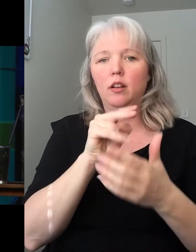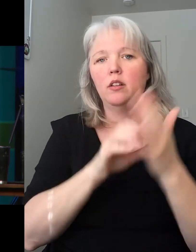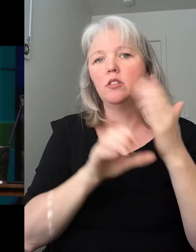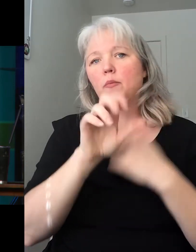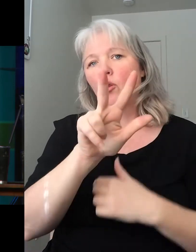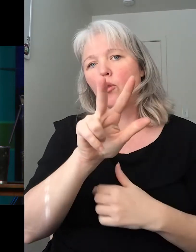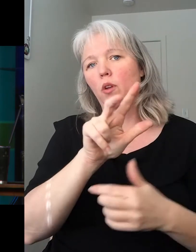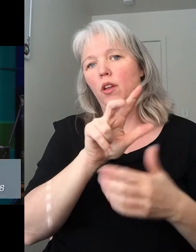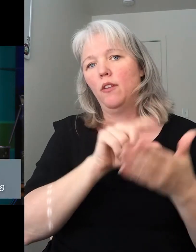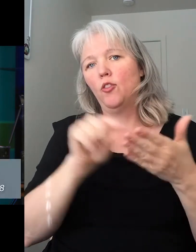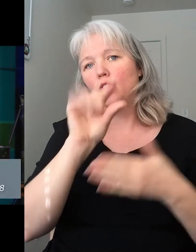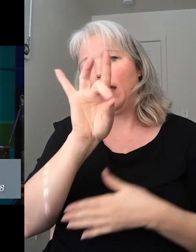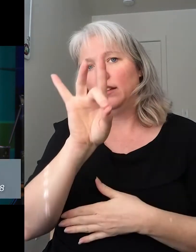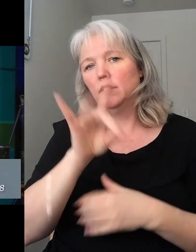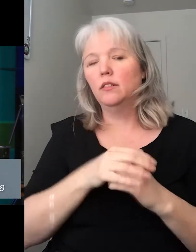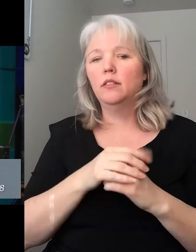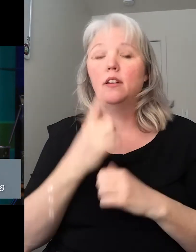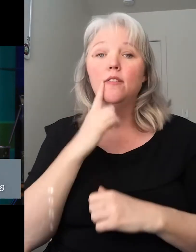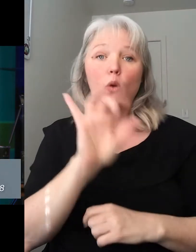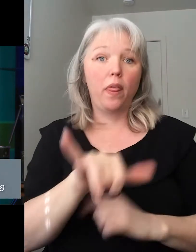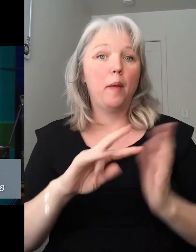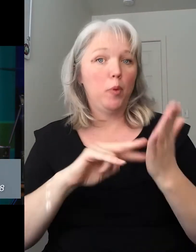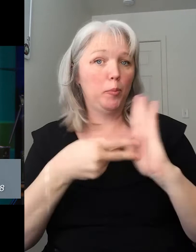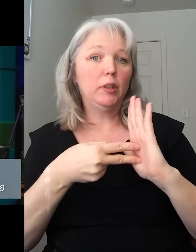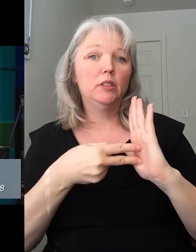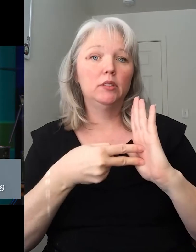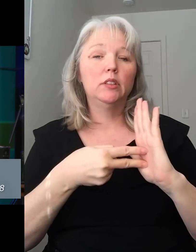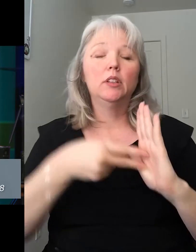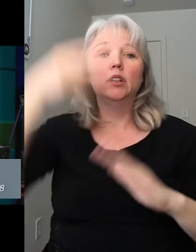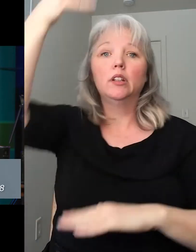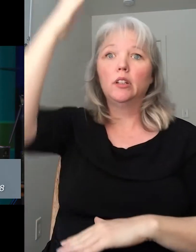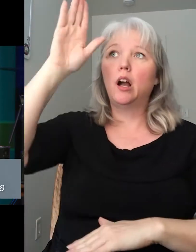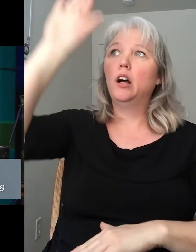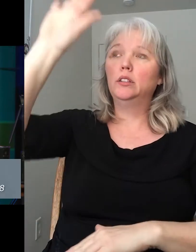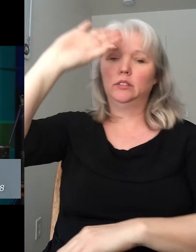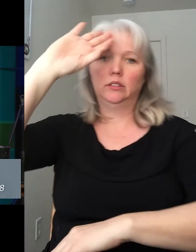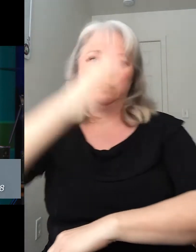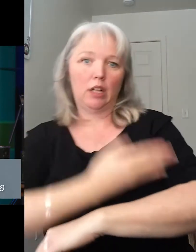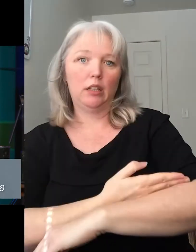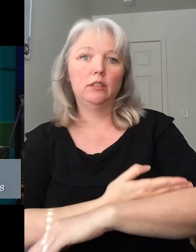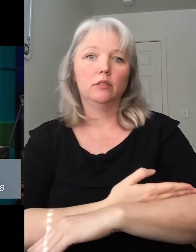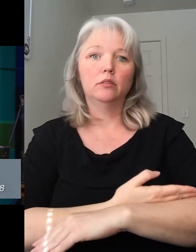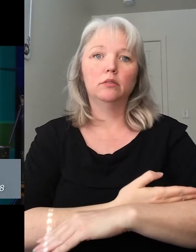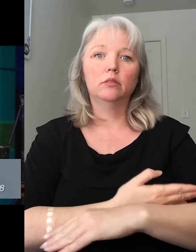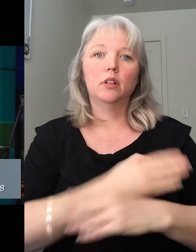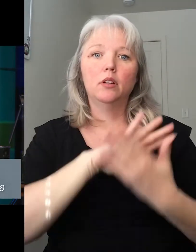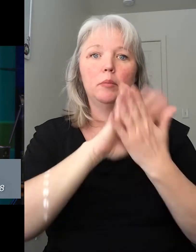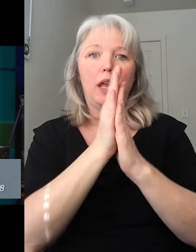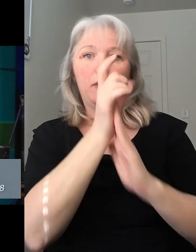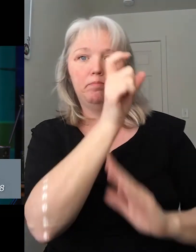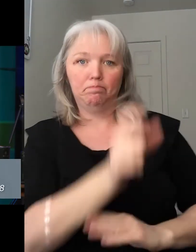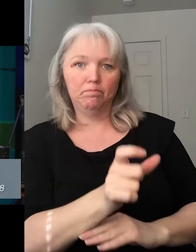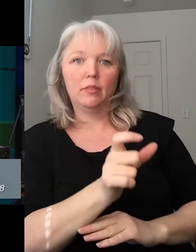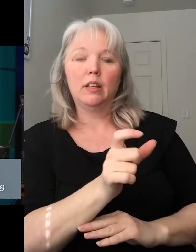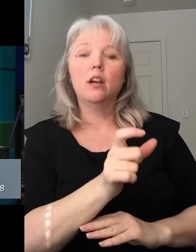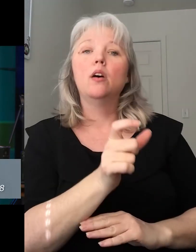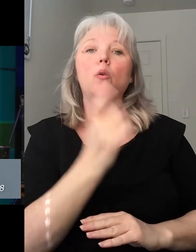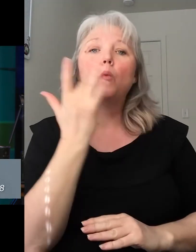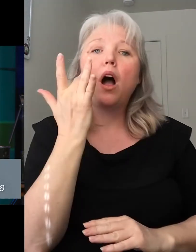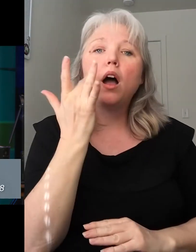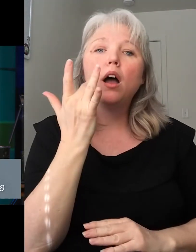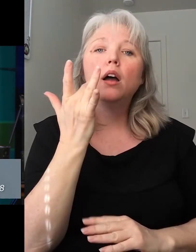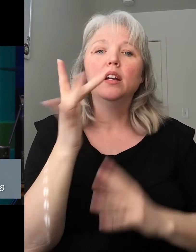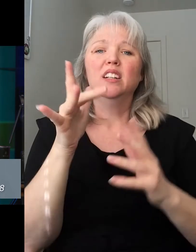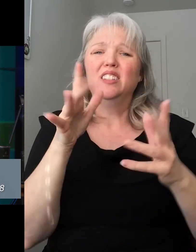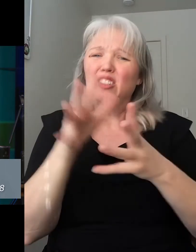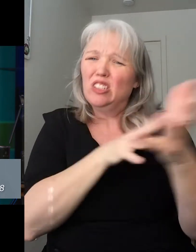John 3:8. "For this purpose the Son of God was manifested, that he might destroy the works of